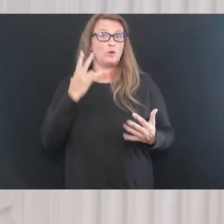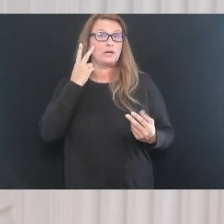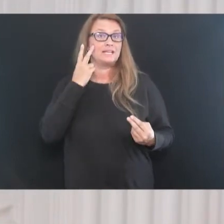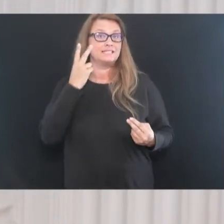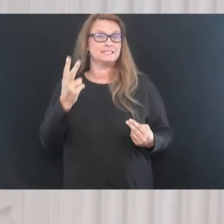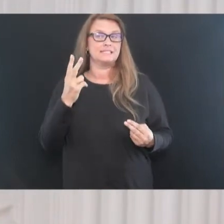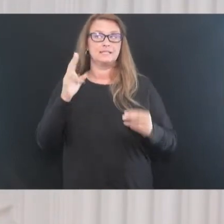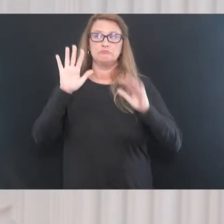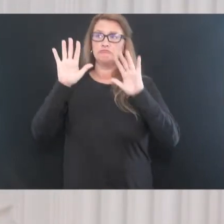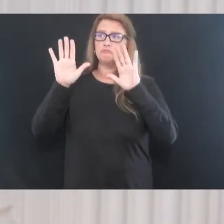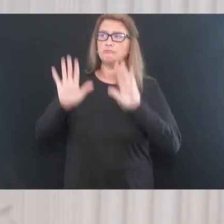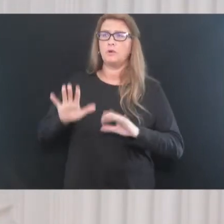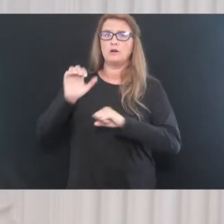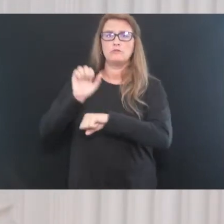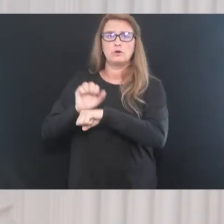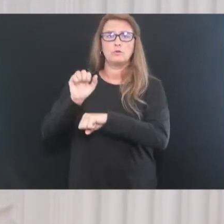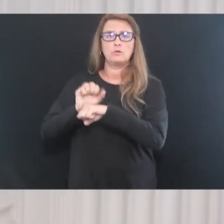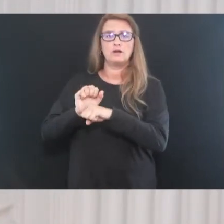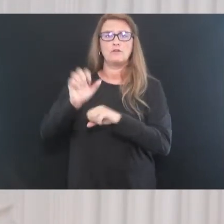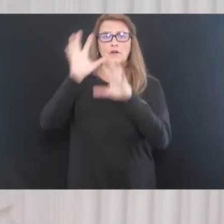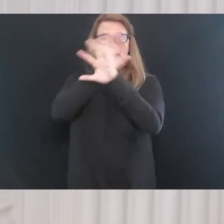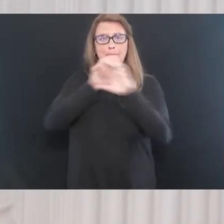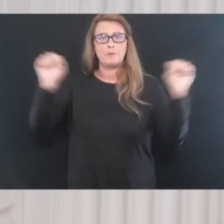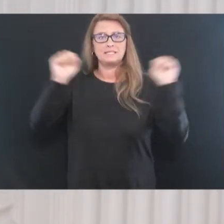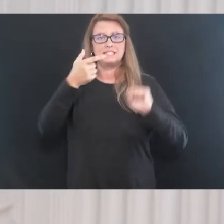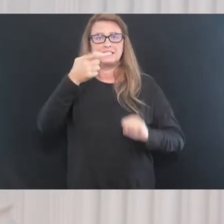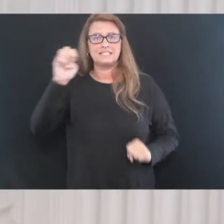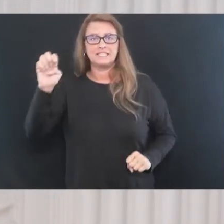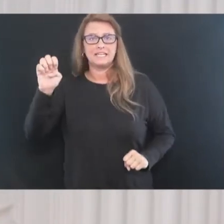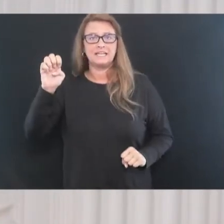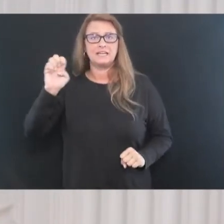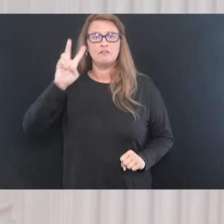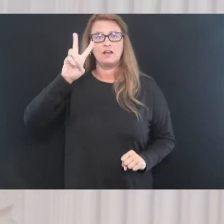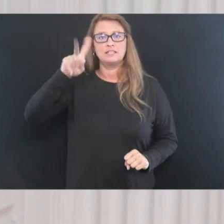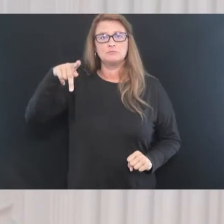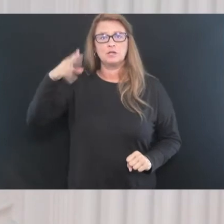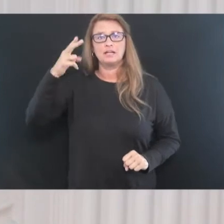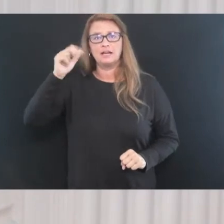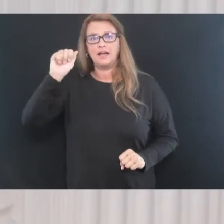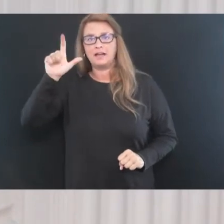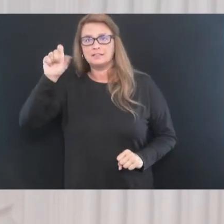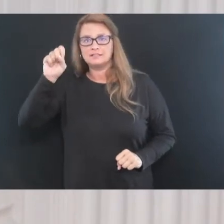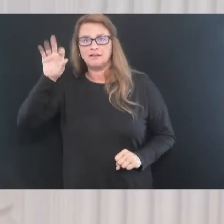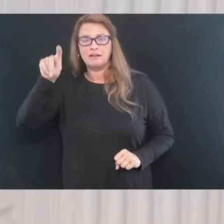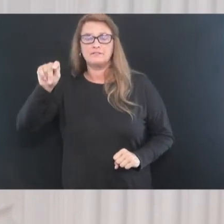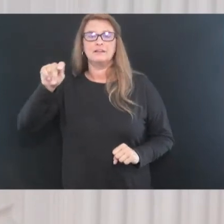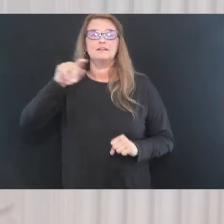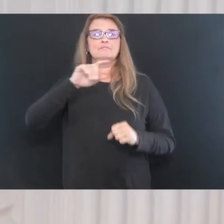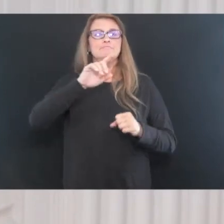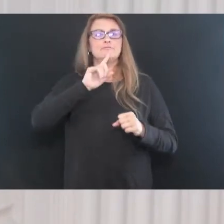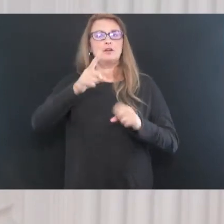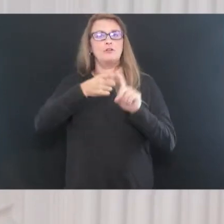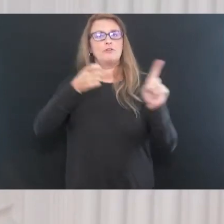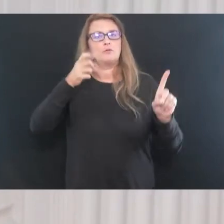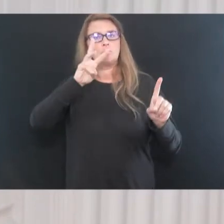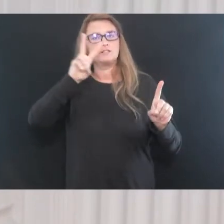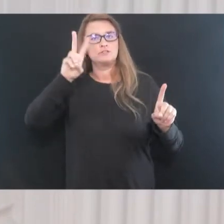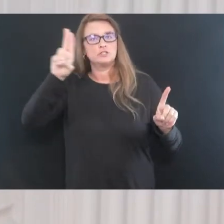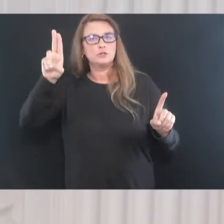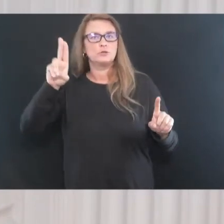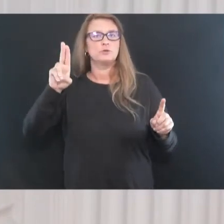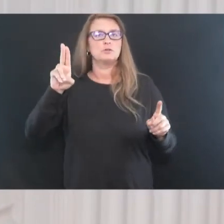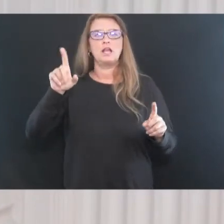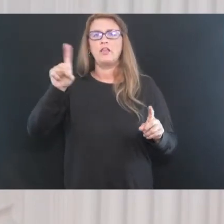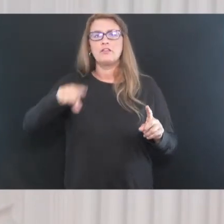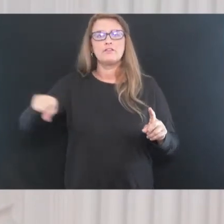great job that President Gee and Vice President Alsop and others at West Virginia University have done,